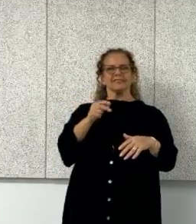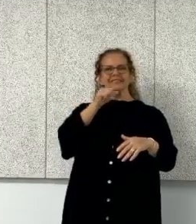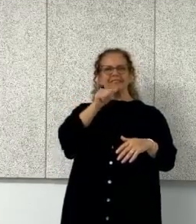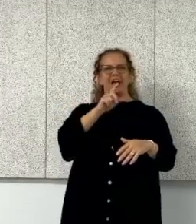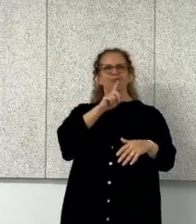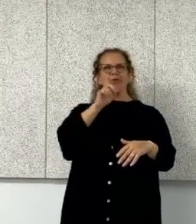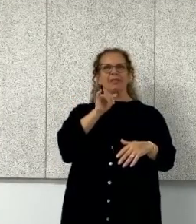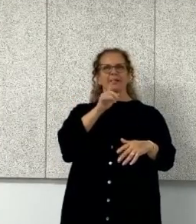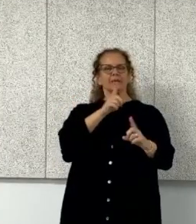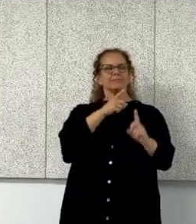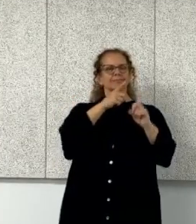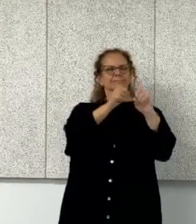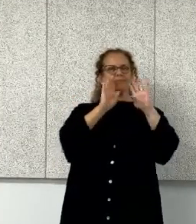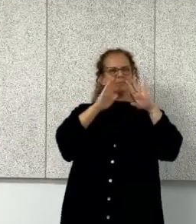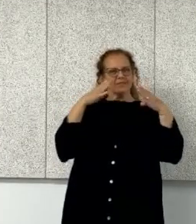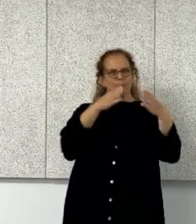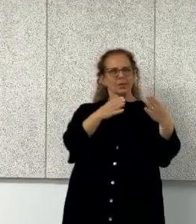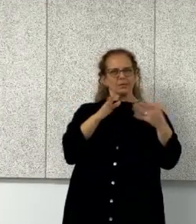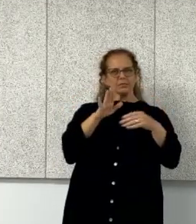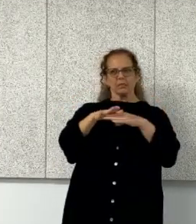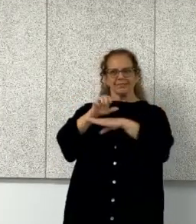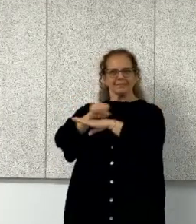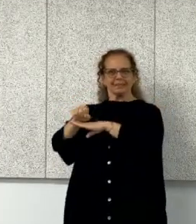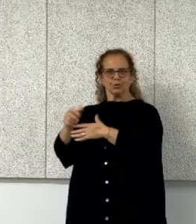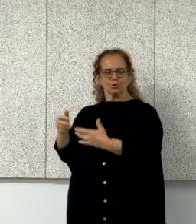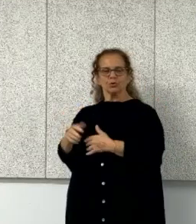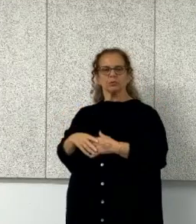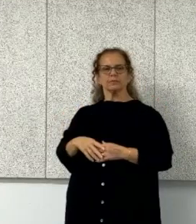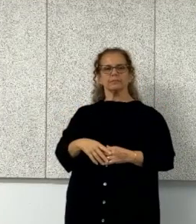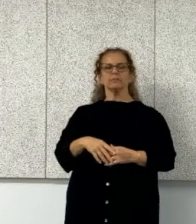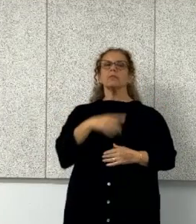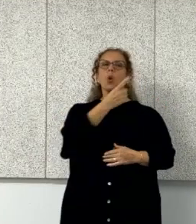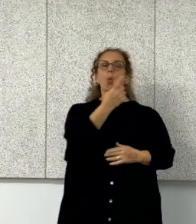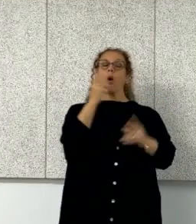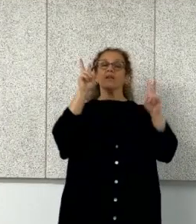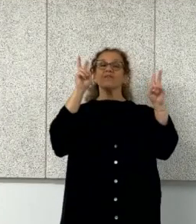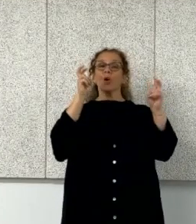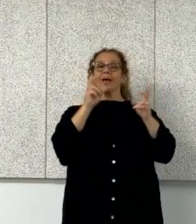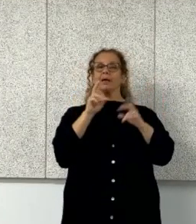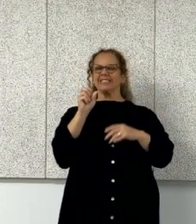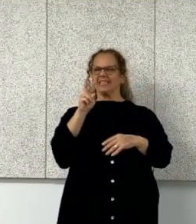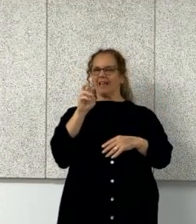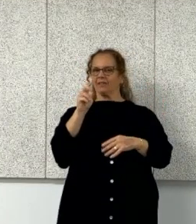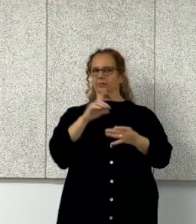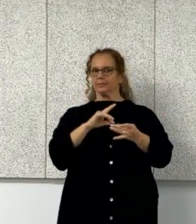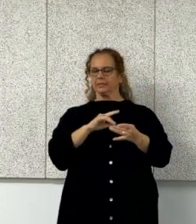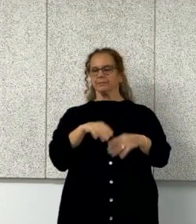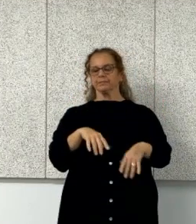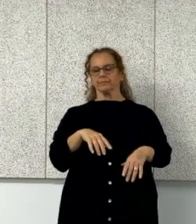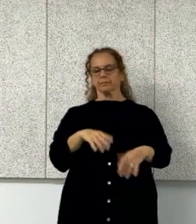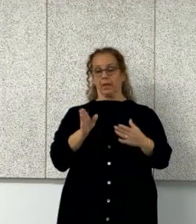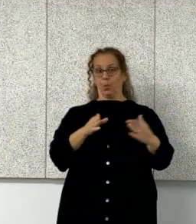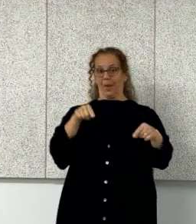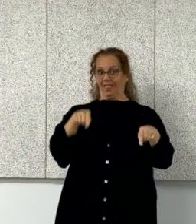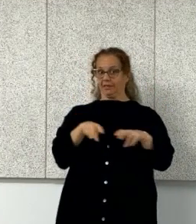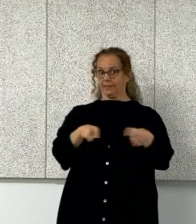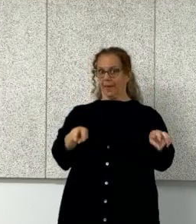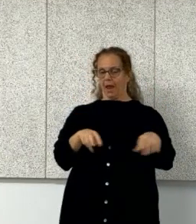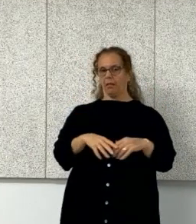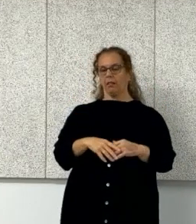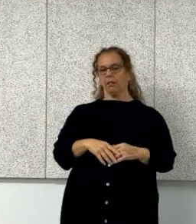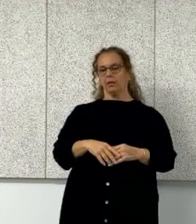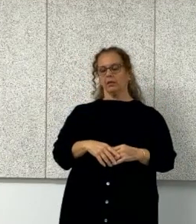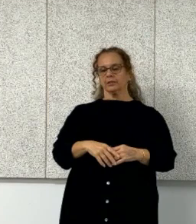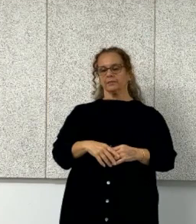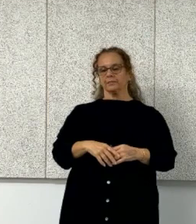of continuing to talk to the same people over and over again. One of the phrases that came up for me when I was thinking and prepping for this panel that we've actually touched on without having to say